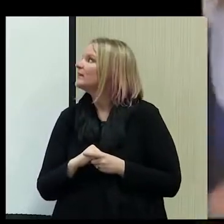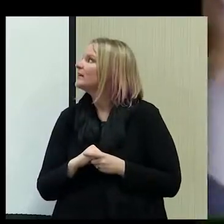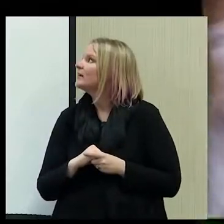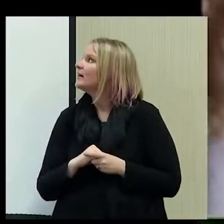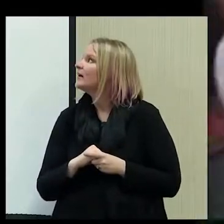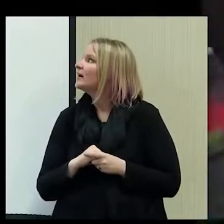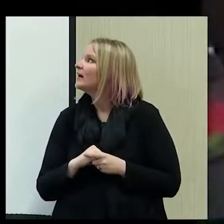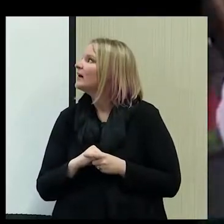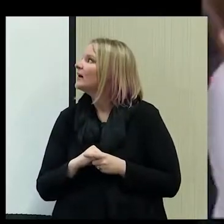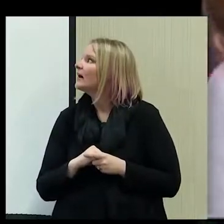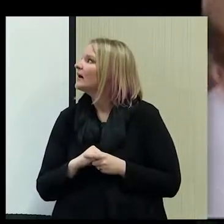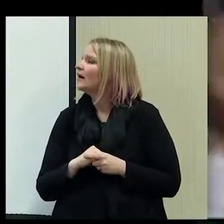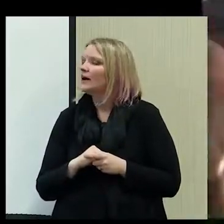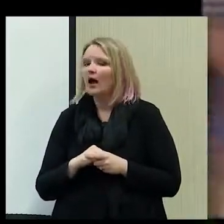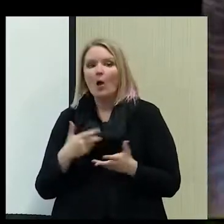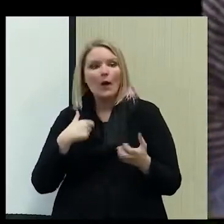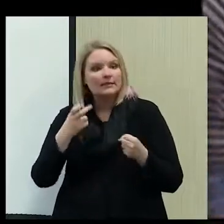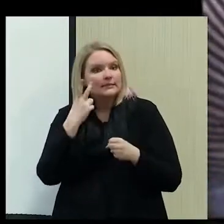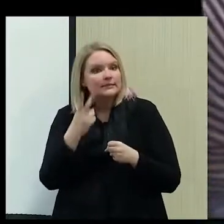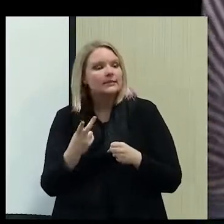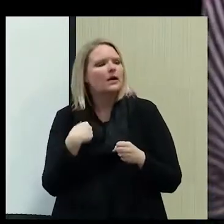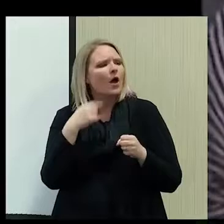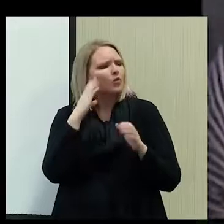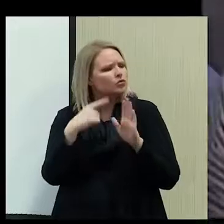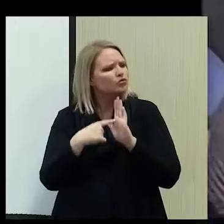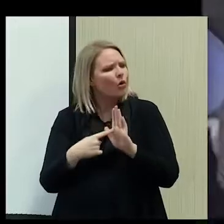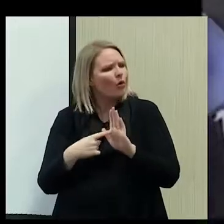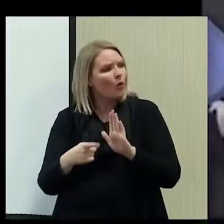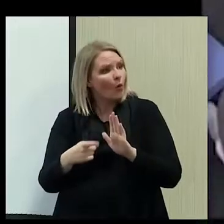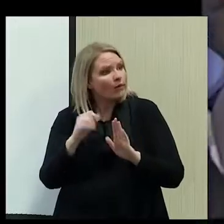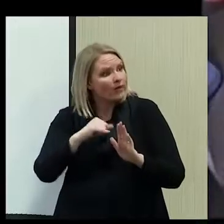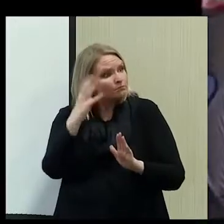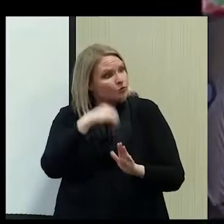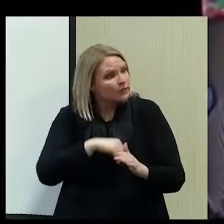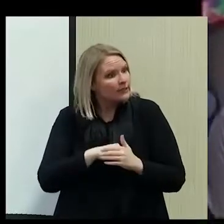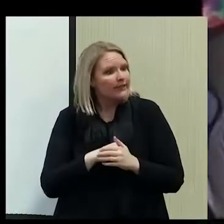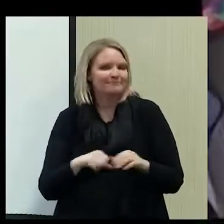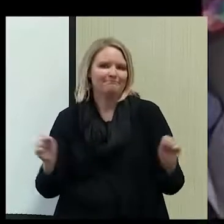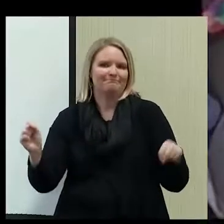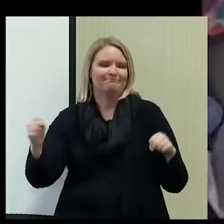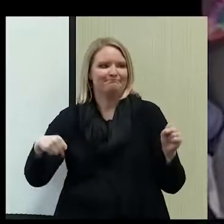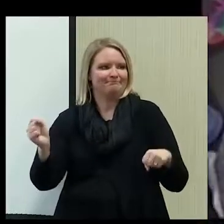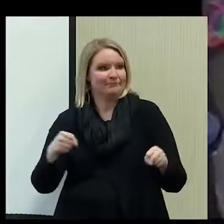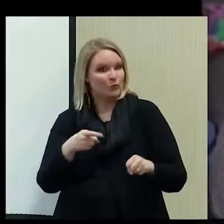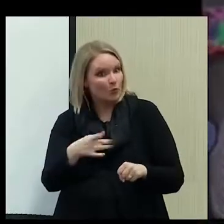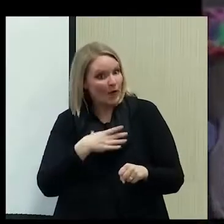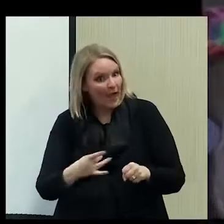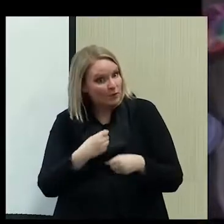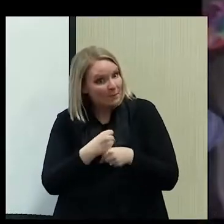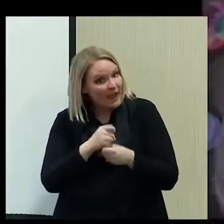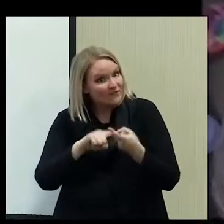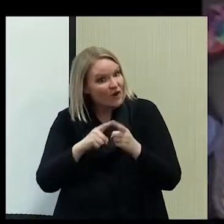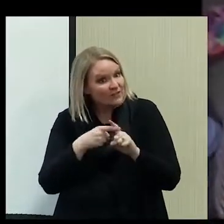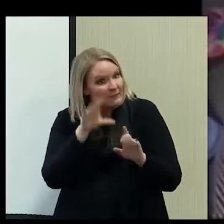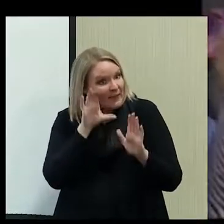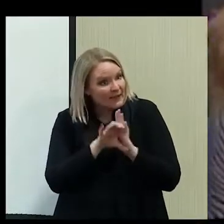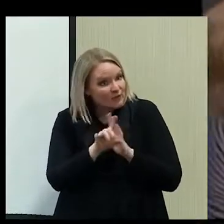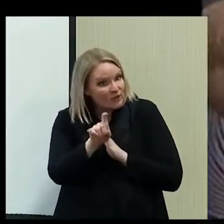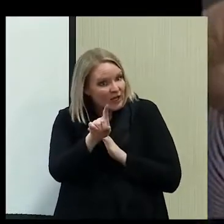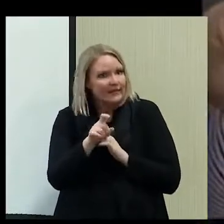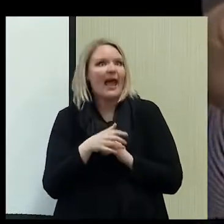kid. All right, well, come and we'll show you. See? Is that pretty? Yeah. Would you like to make friendship pictures